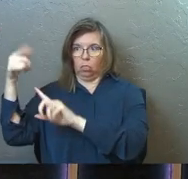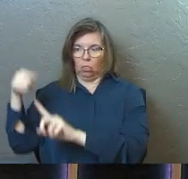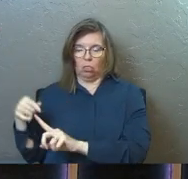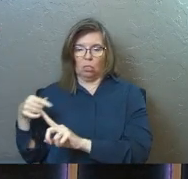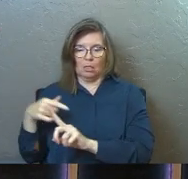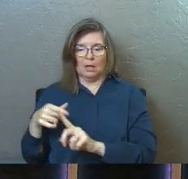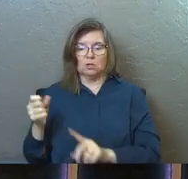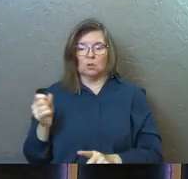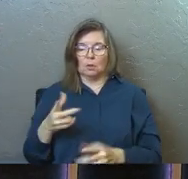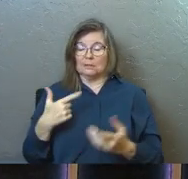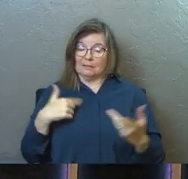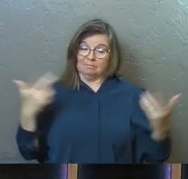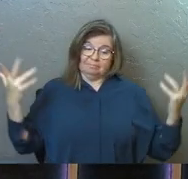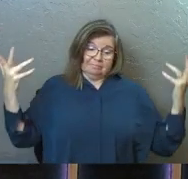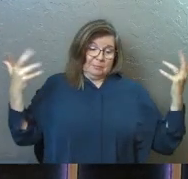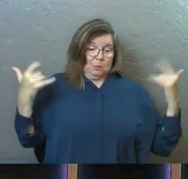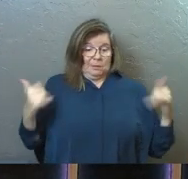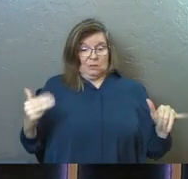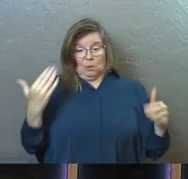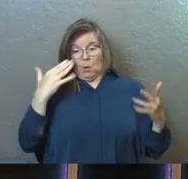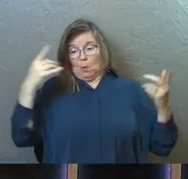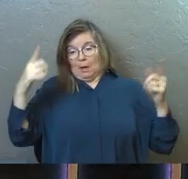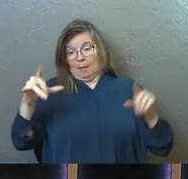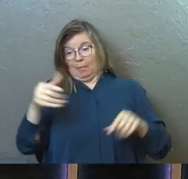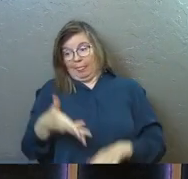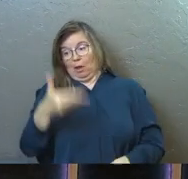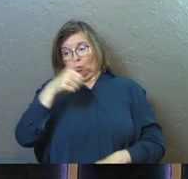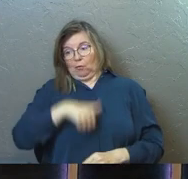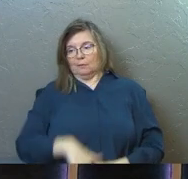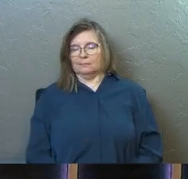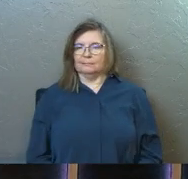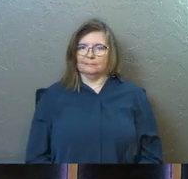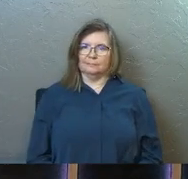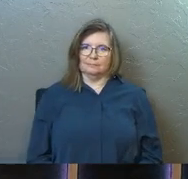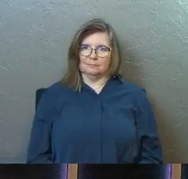wrong, and she throws up her hands and says, "We still don't know what happened there."